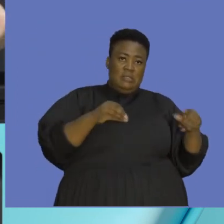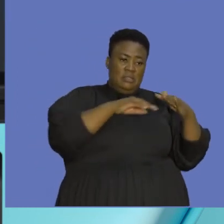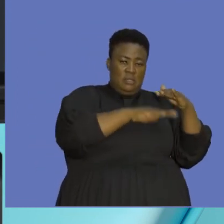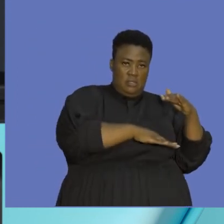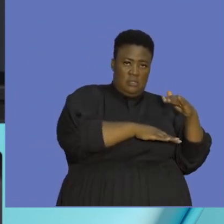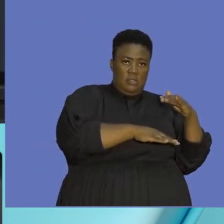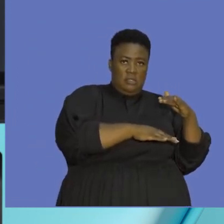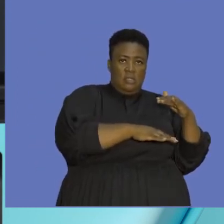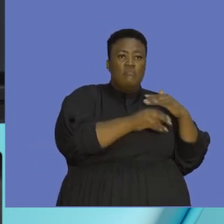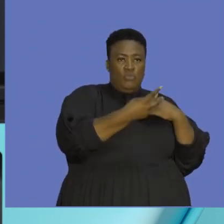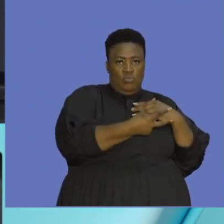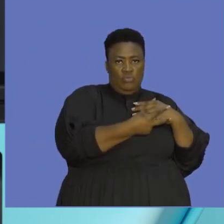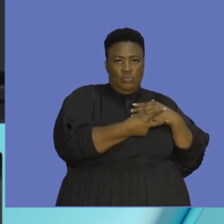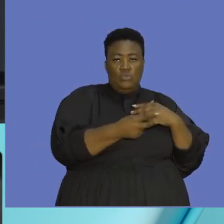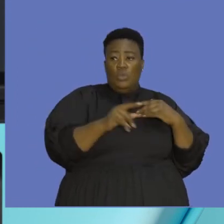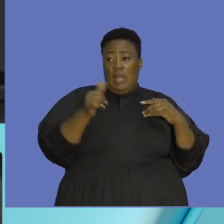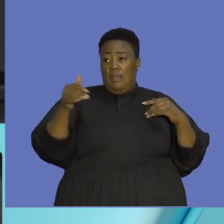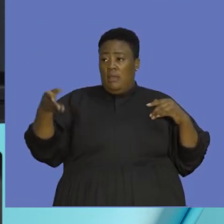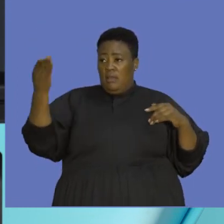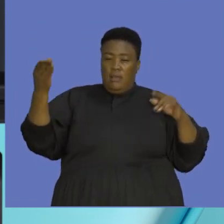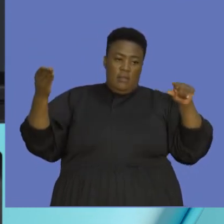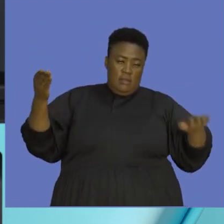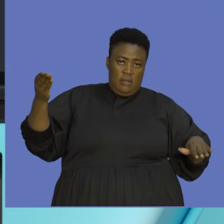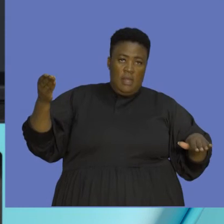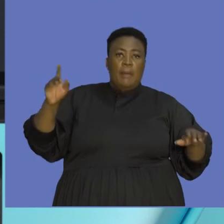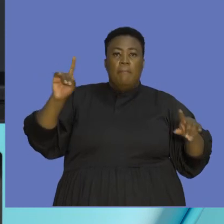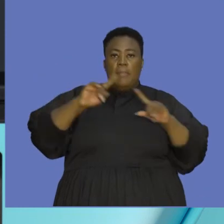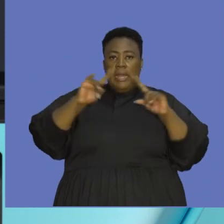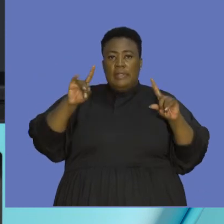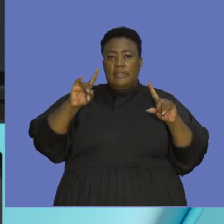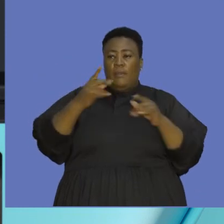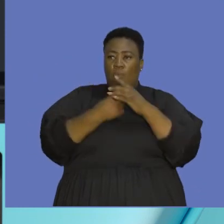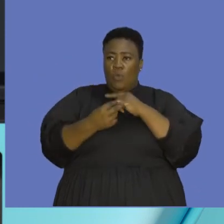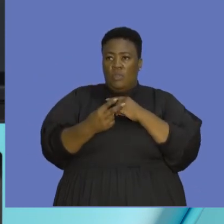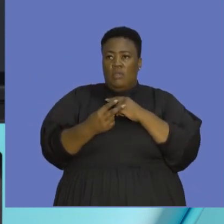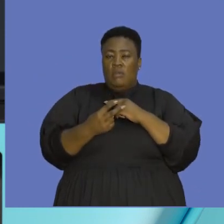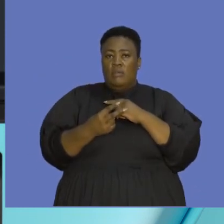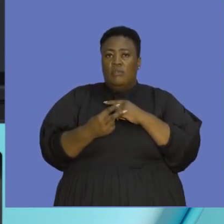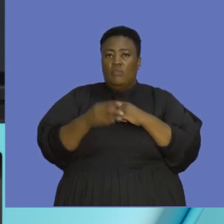of 2. So the one goes up, the other goes down, okay? But what we have to remember about both of these,